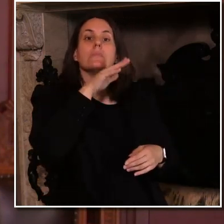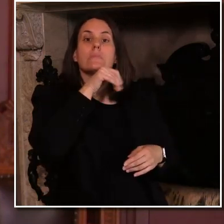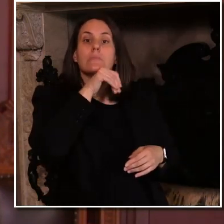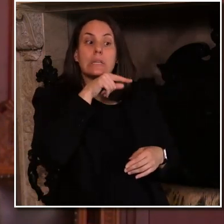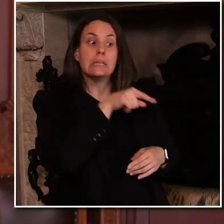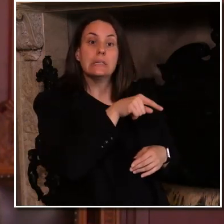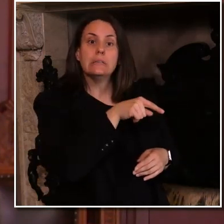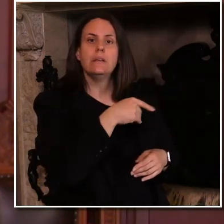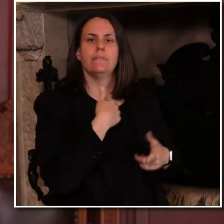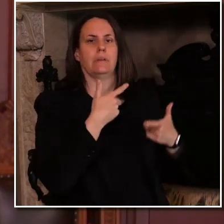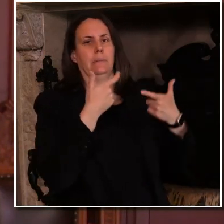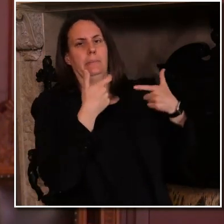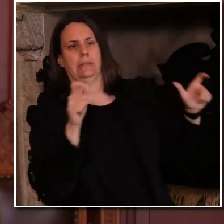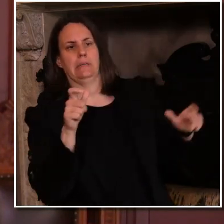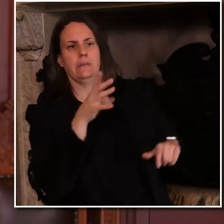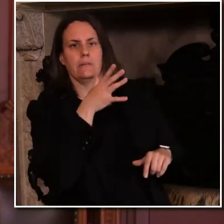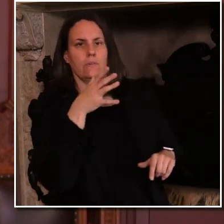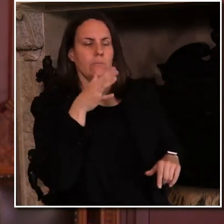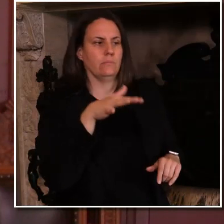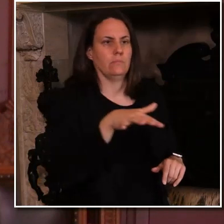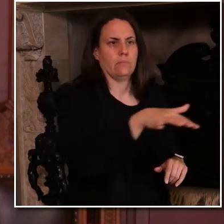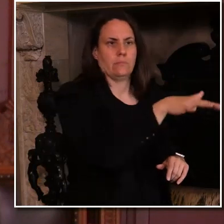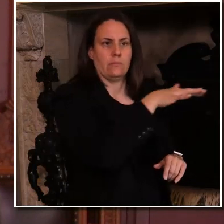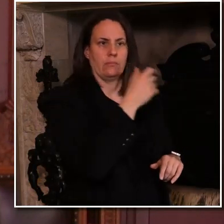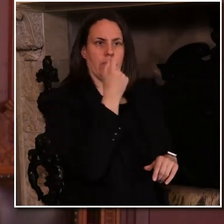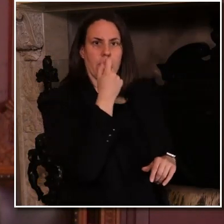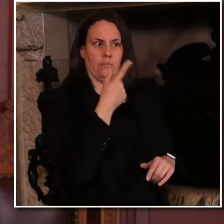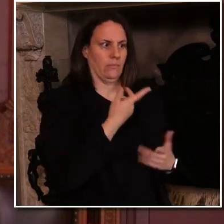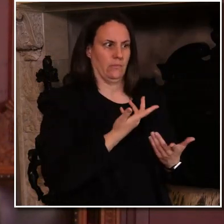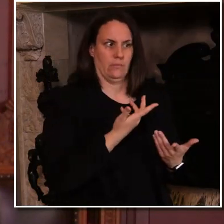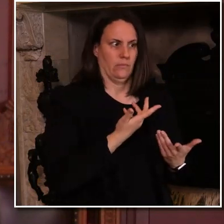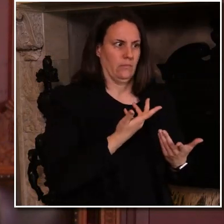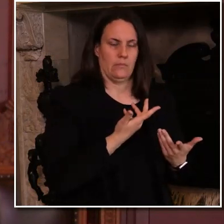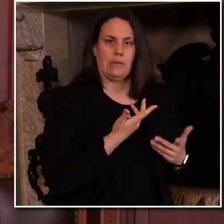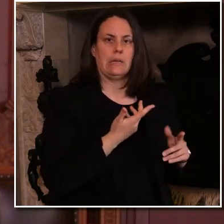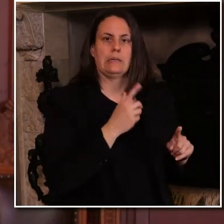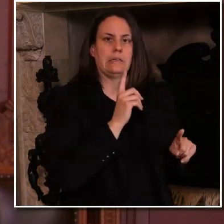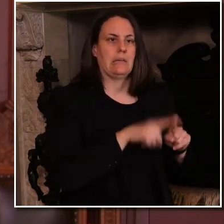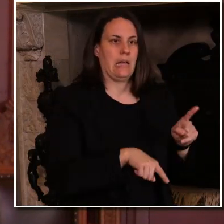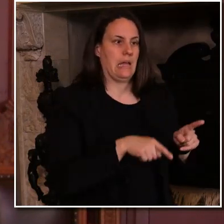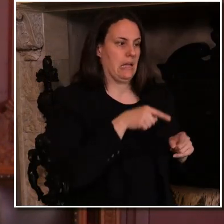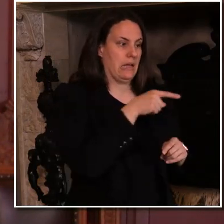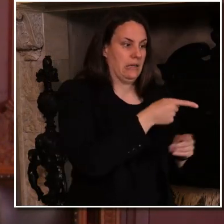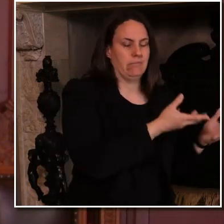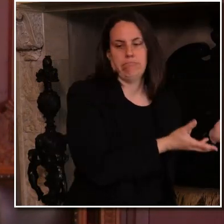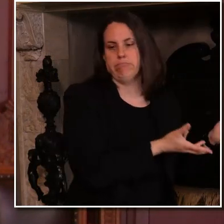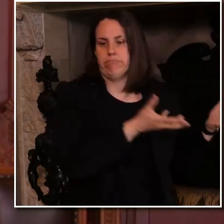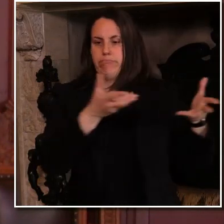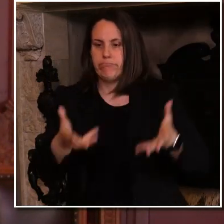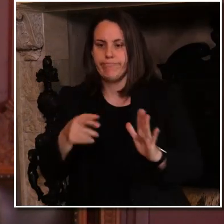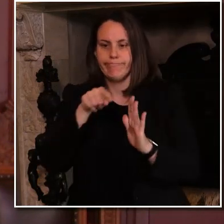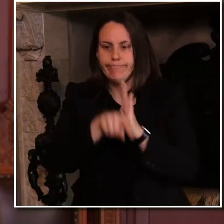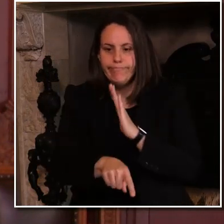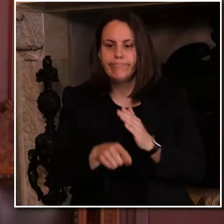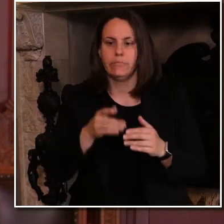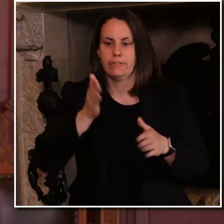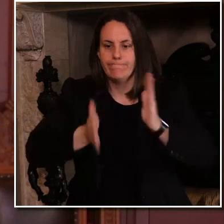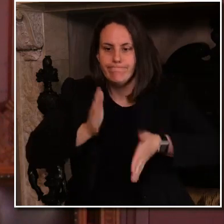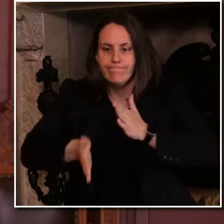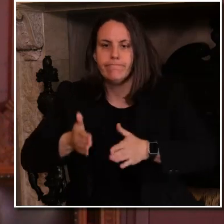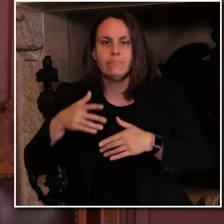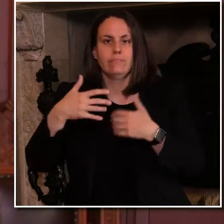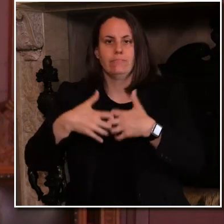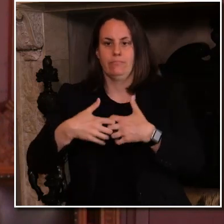have difficulty with the number of workers that are ill, and making the changes that are necessary